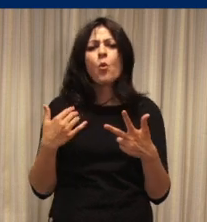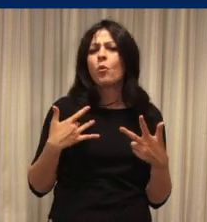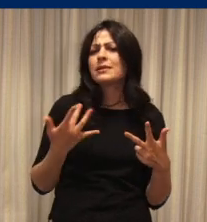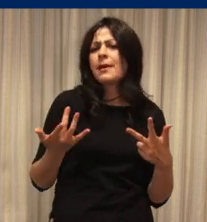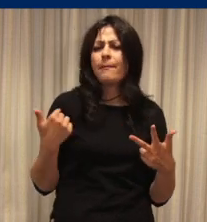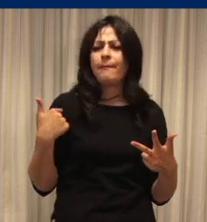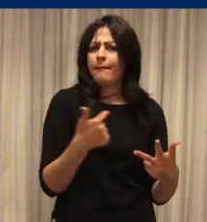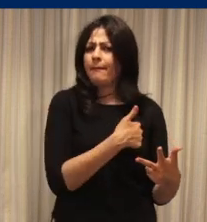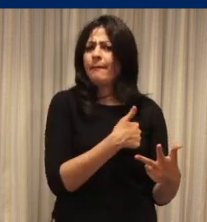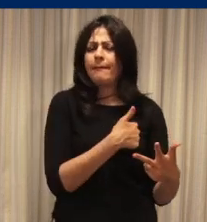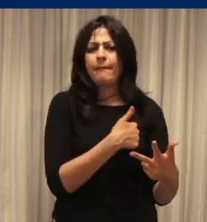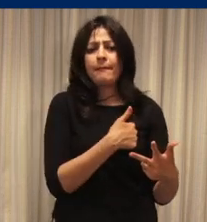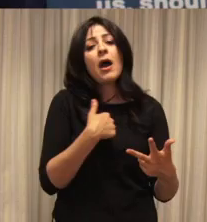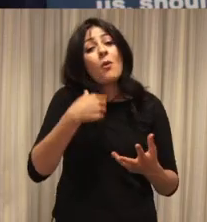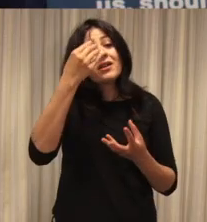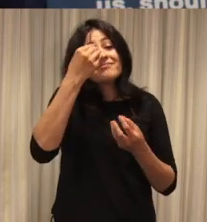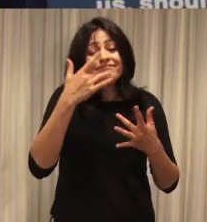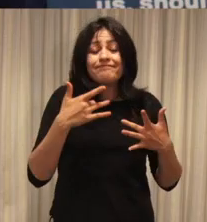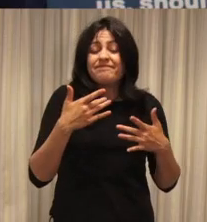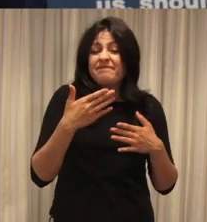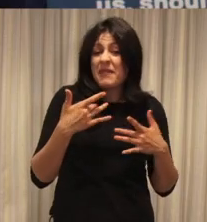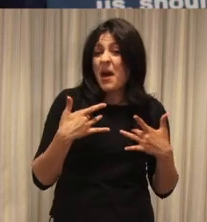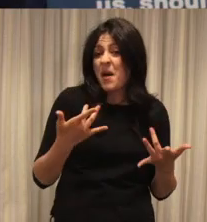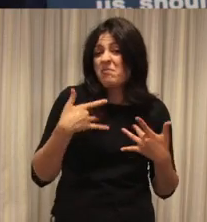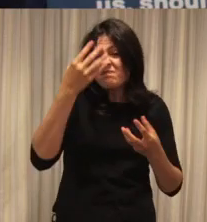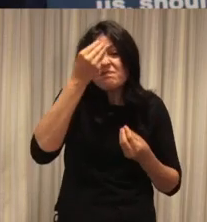effort? I wanted to share some updates there as well.